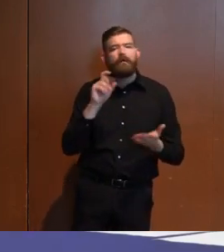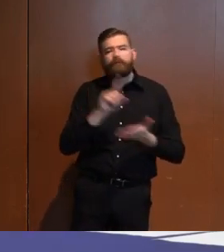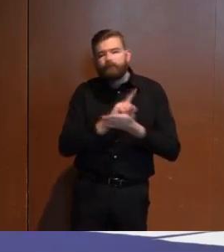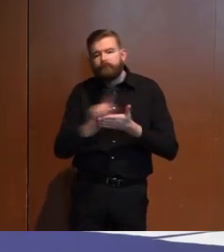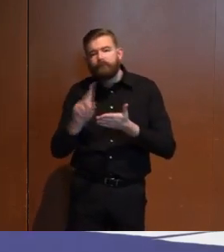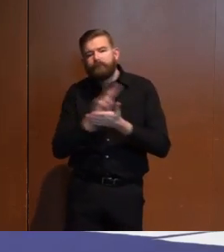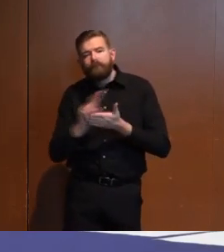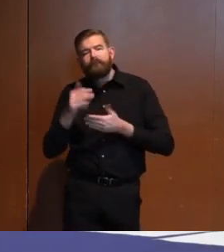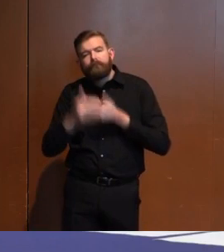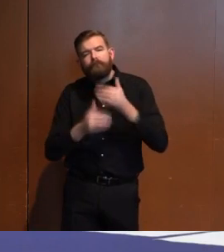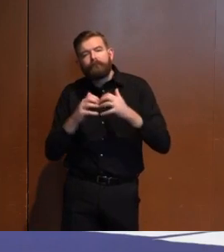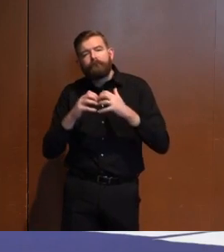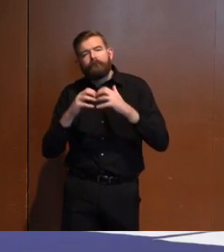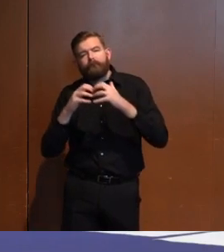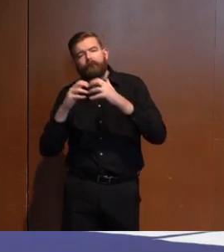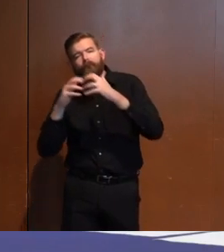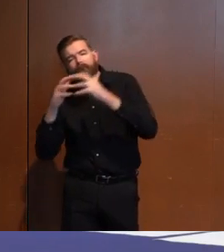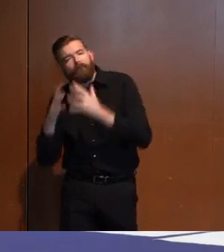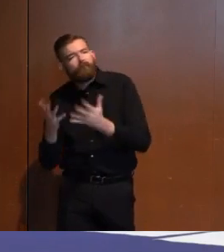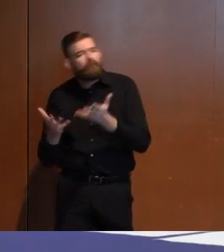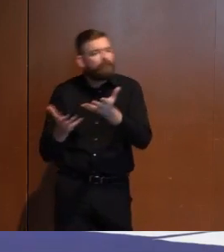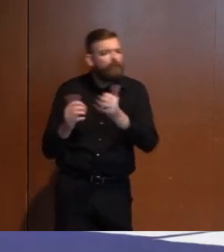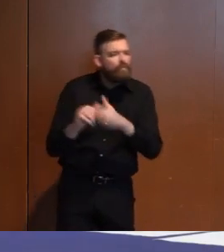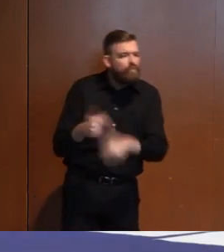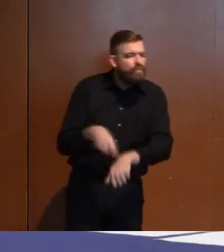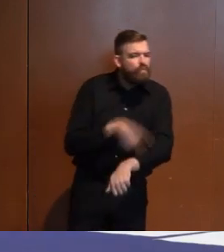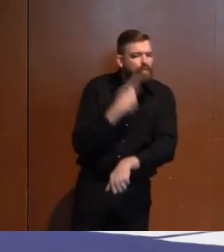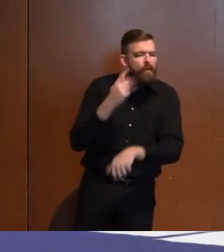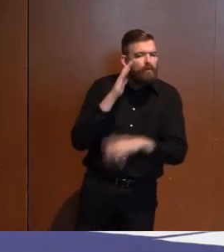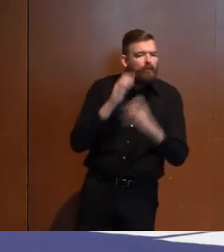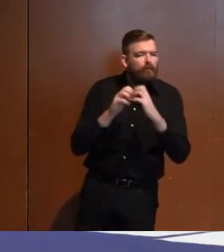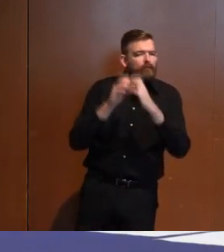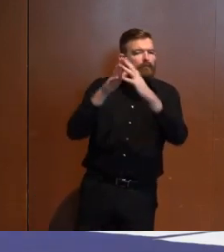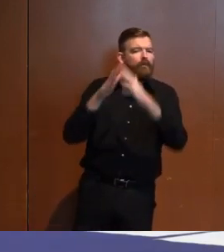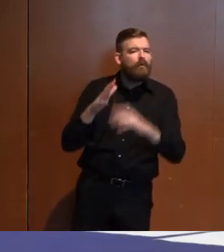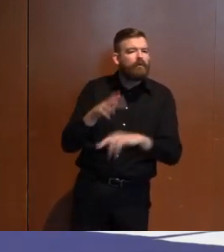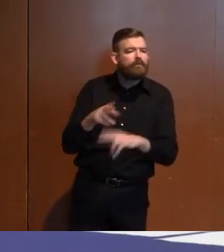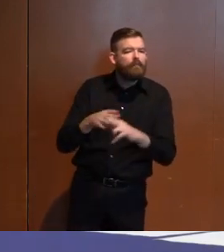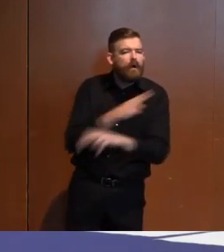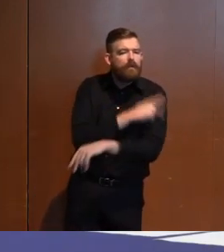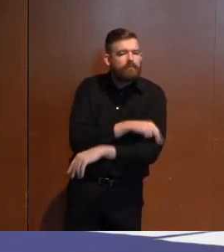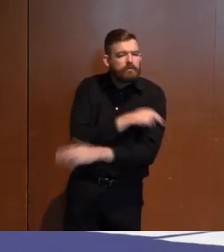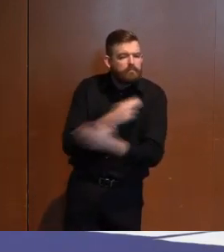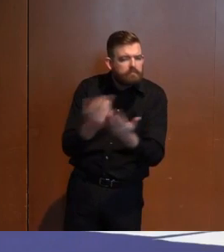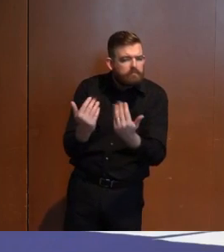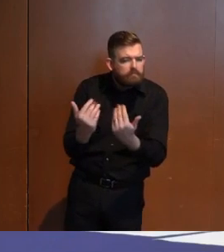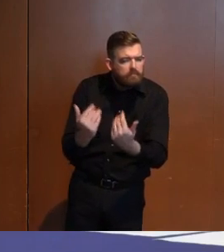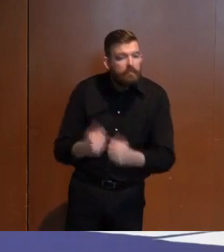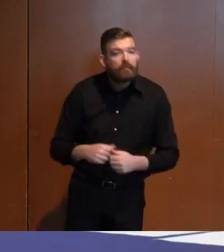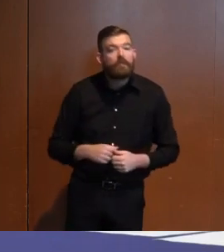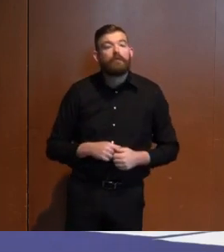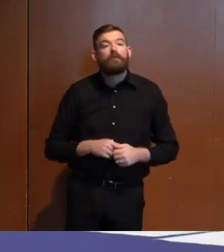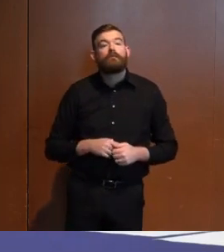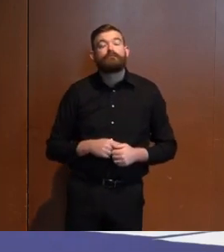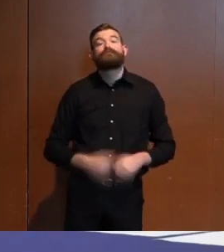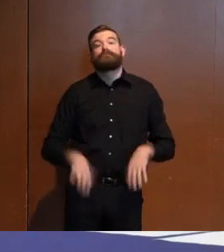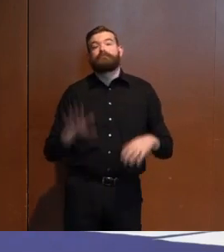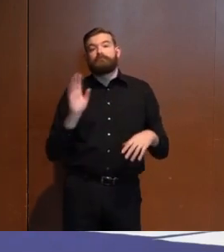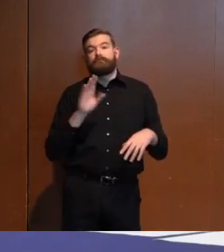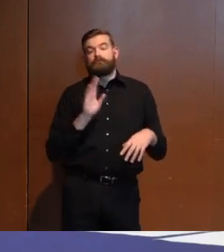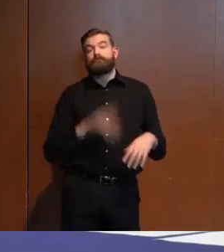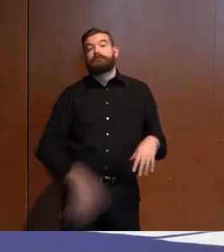weeks to be actually constructed, et cetera, et cetera? And then my second question for you, Governor, is you had mentioned